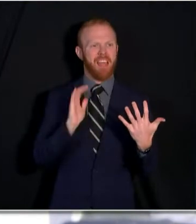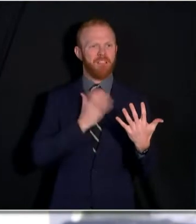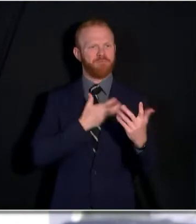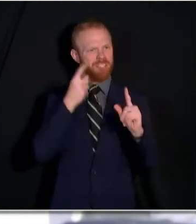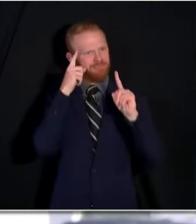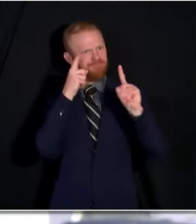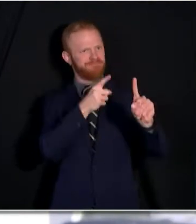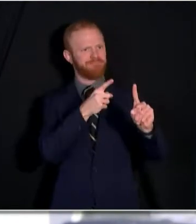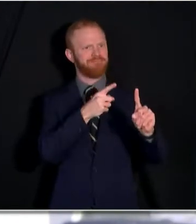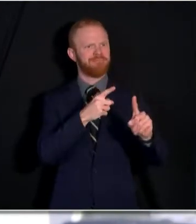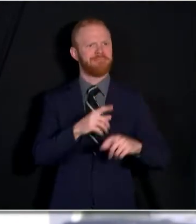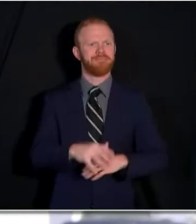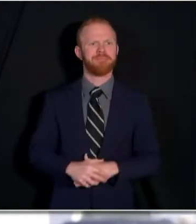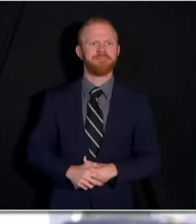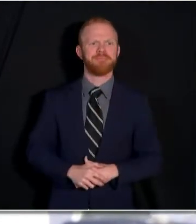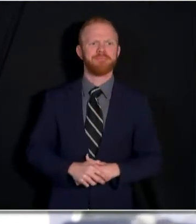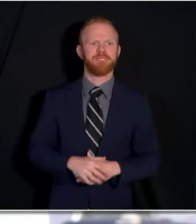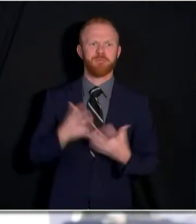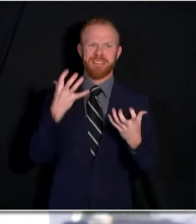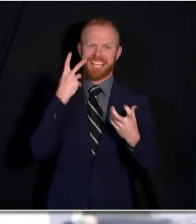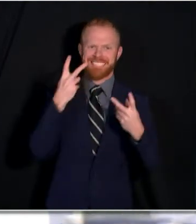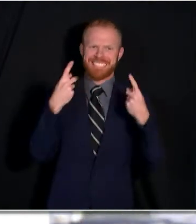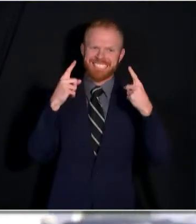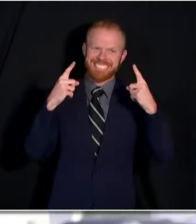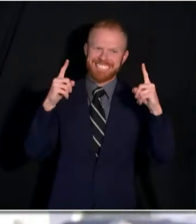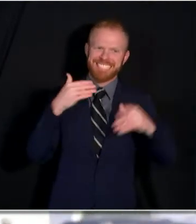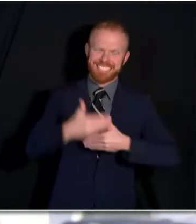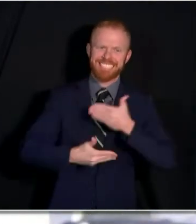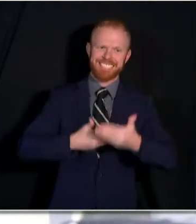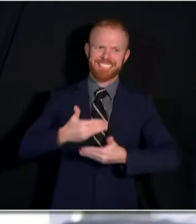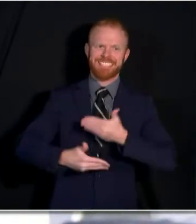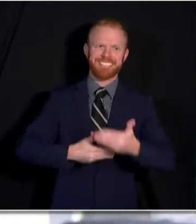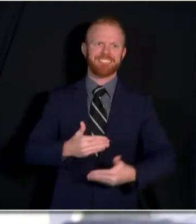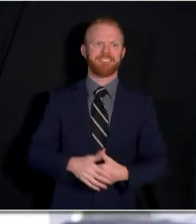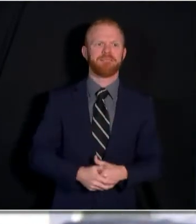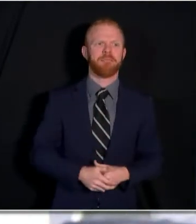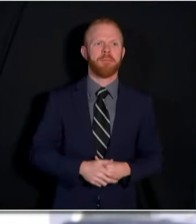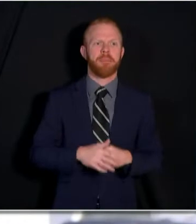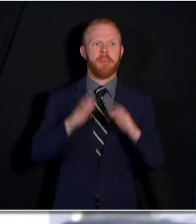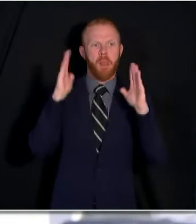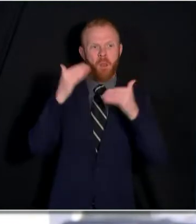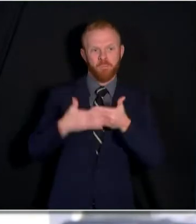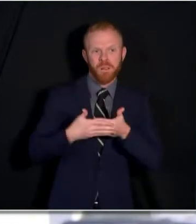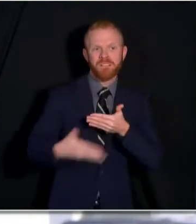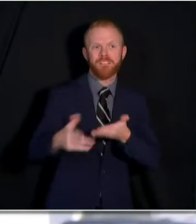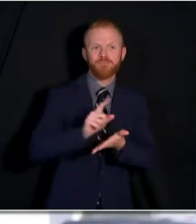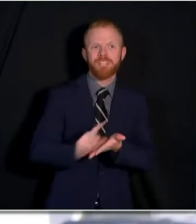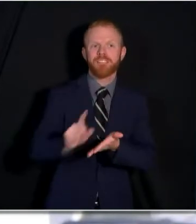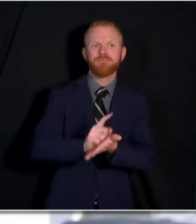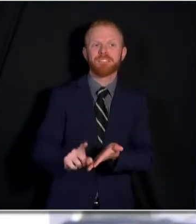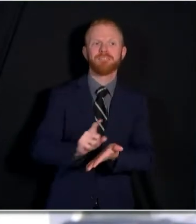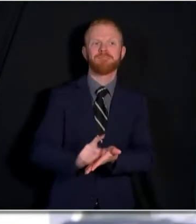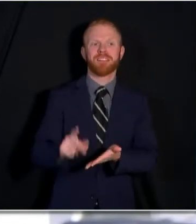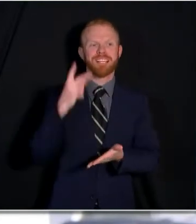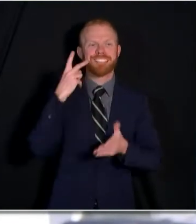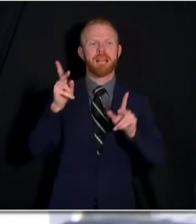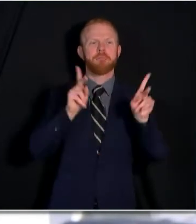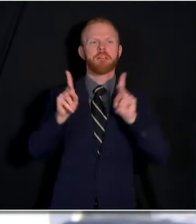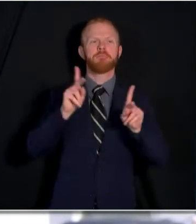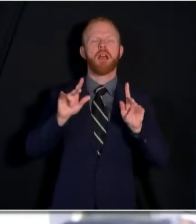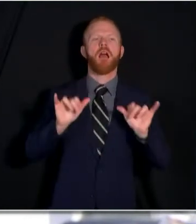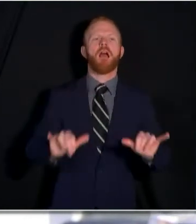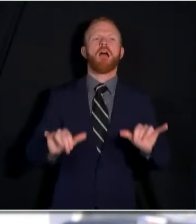empirical truths. And I hope over the course of the next number of weeks, people will absorb this different reality with